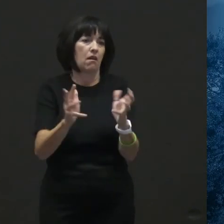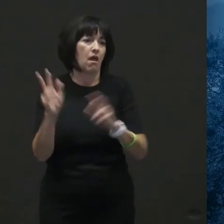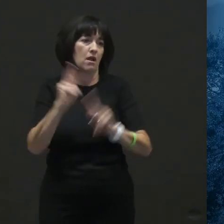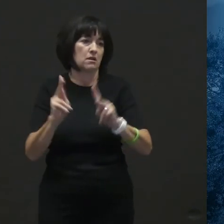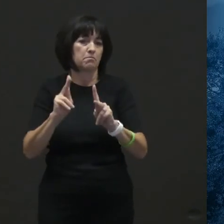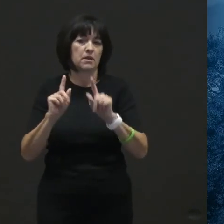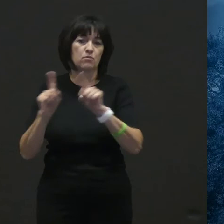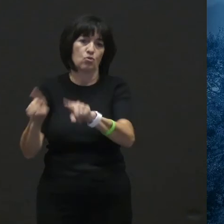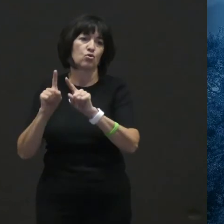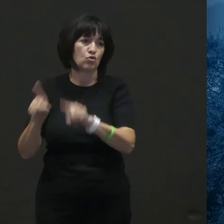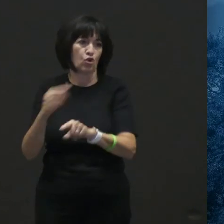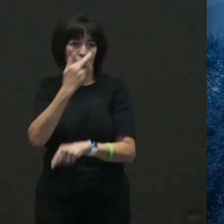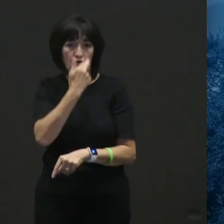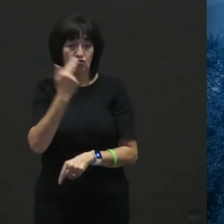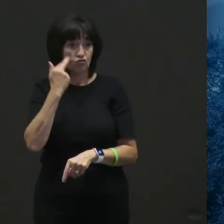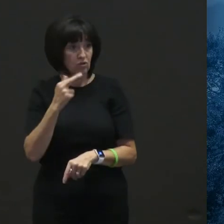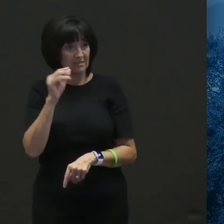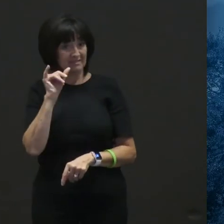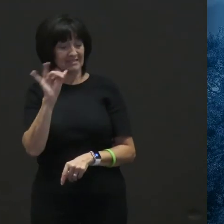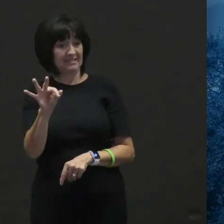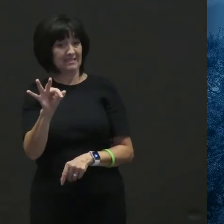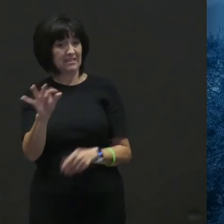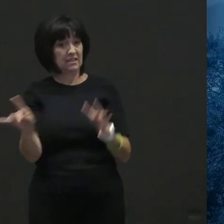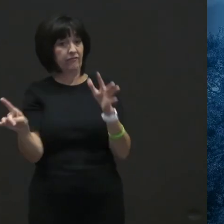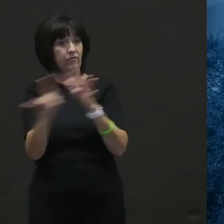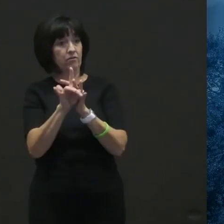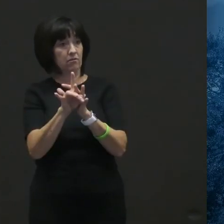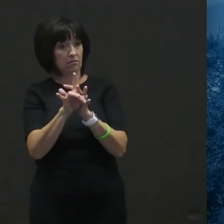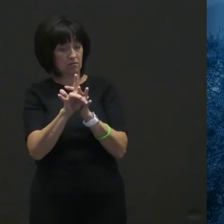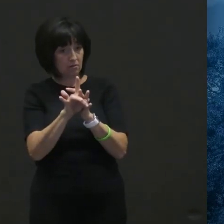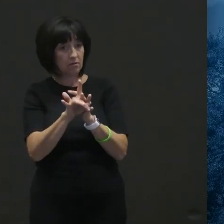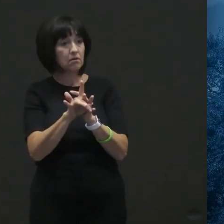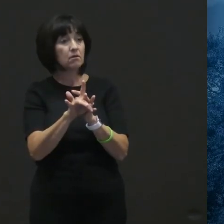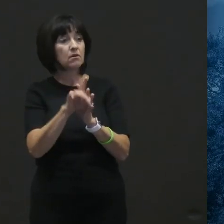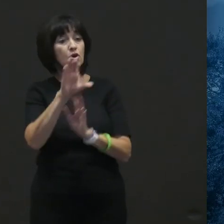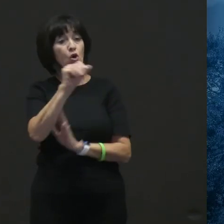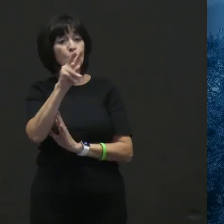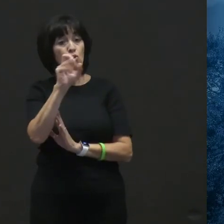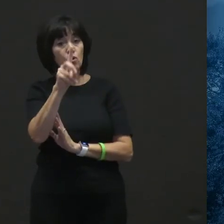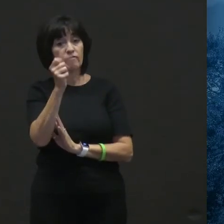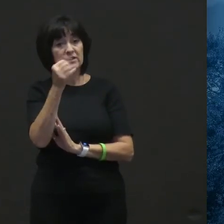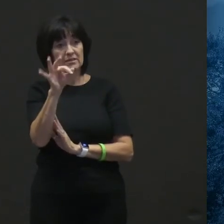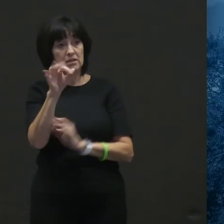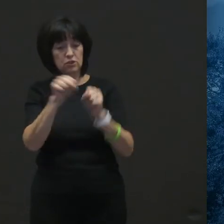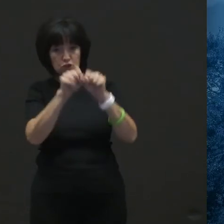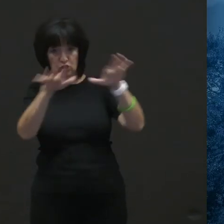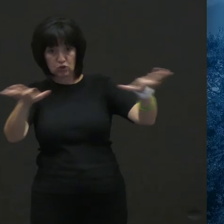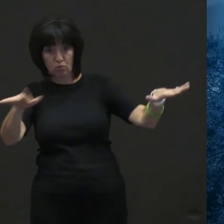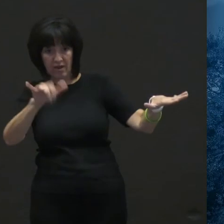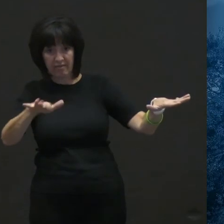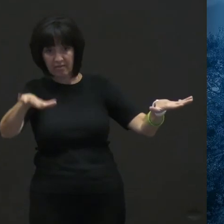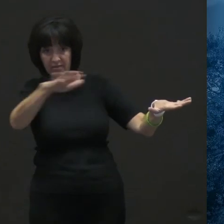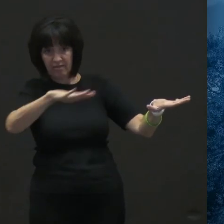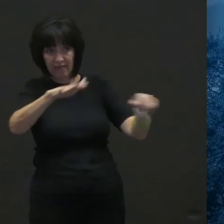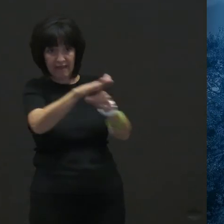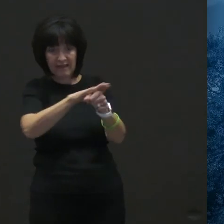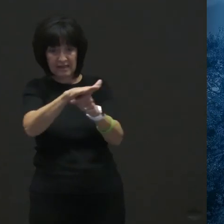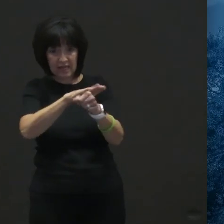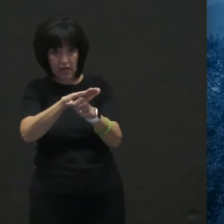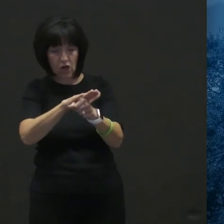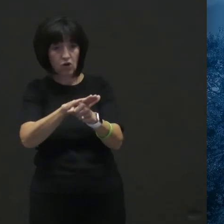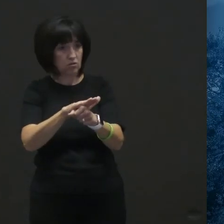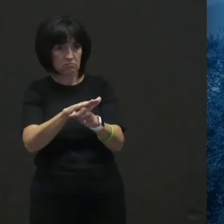establishments. Well, if we have a lot of COVID-19 infection in that community and people aren't taking the restrictions